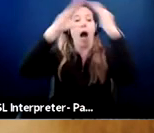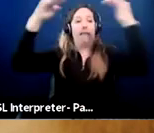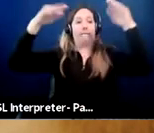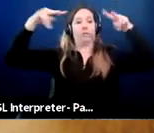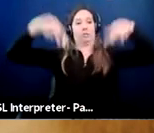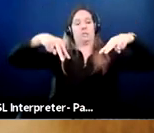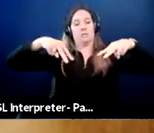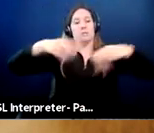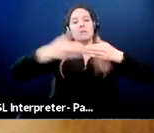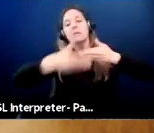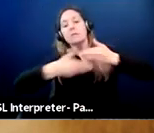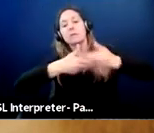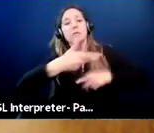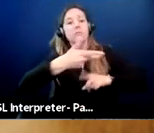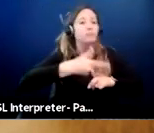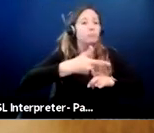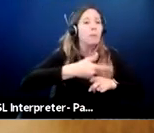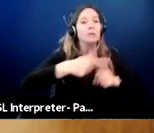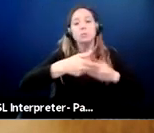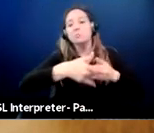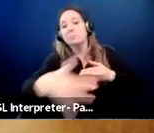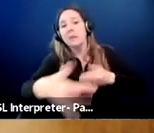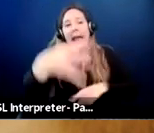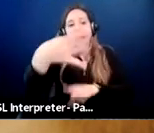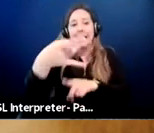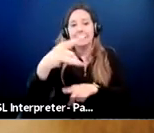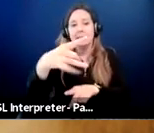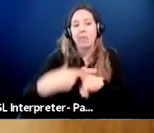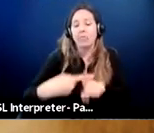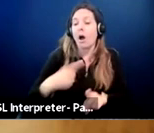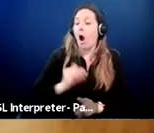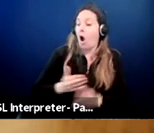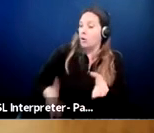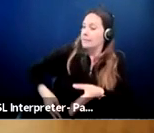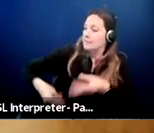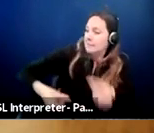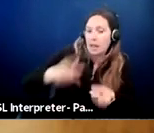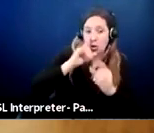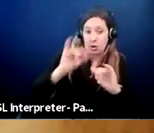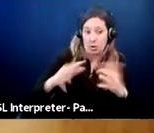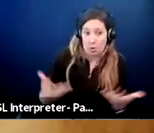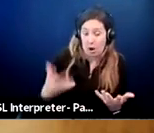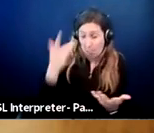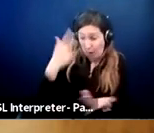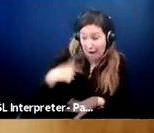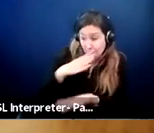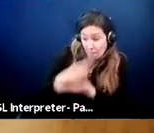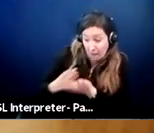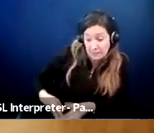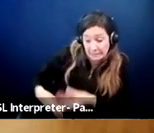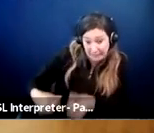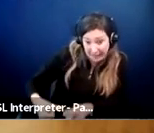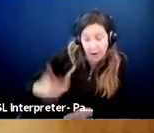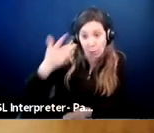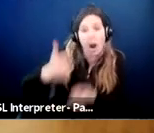the next 3 to 18 months. And the reason I say spend is, as I mentioned, 90% of the programs are based on some sort of dollar contribution. If you're not